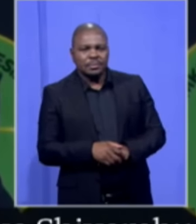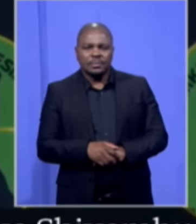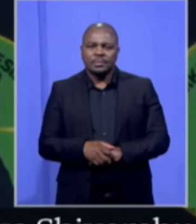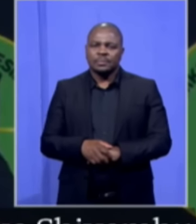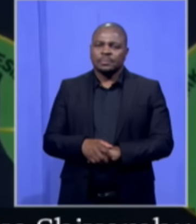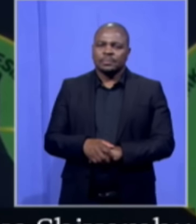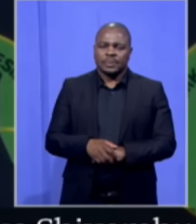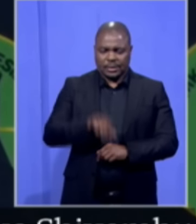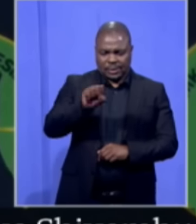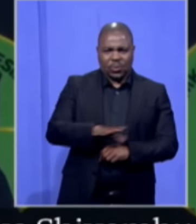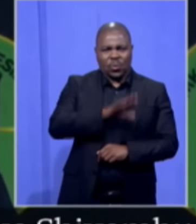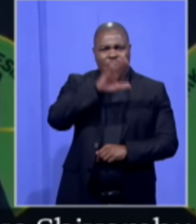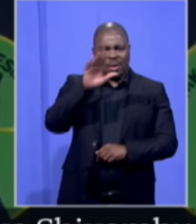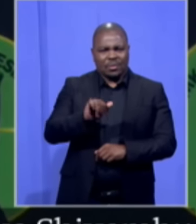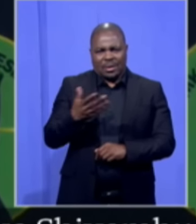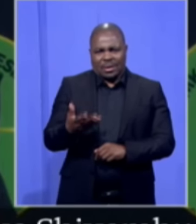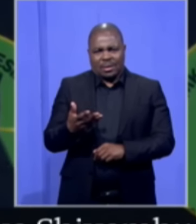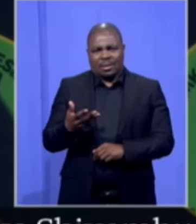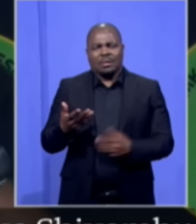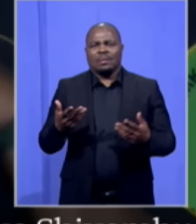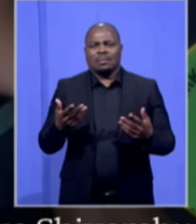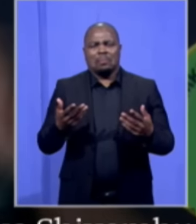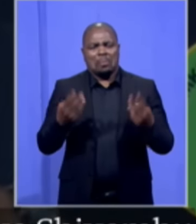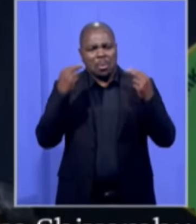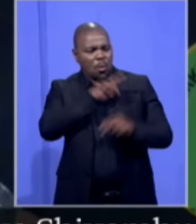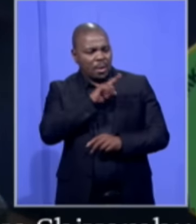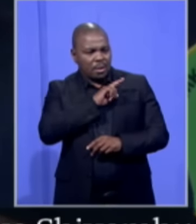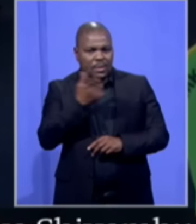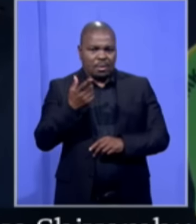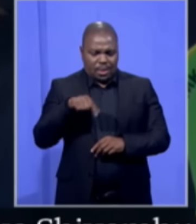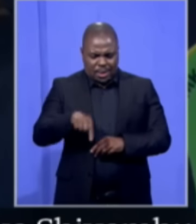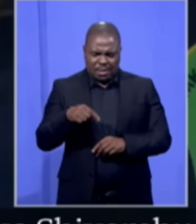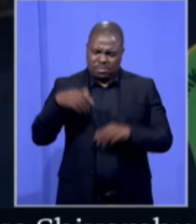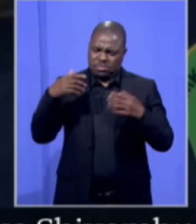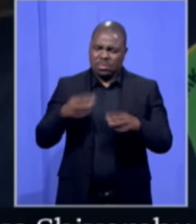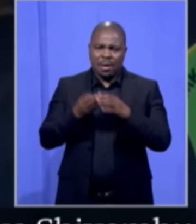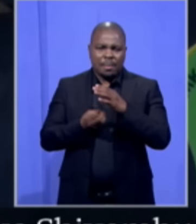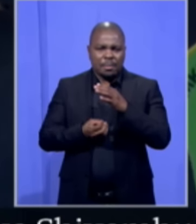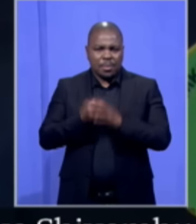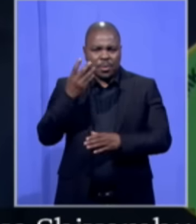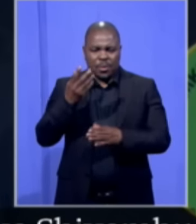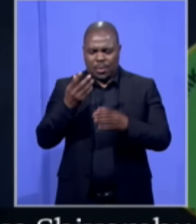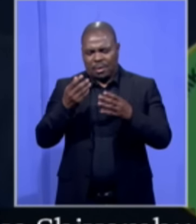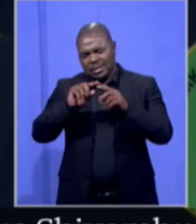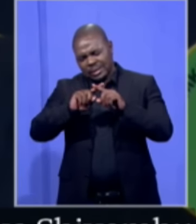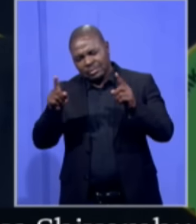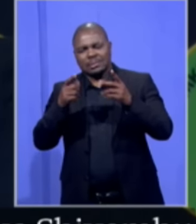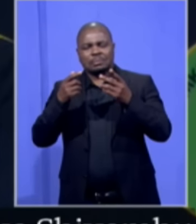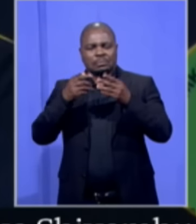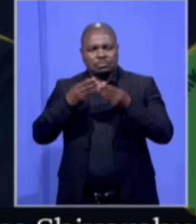How can South Africa be tiny when it is historically one of the biggest producers of diamonds?